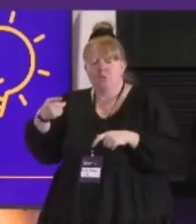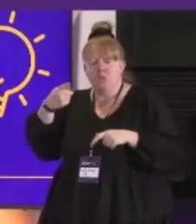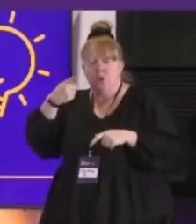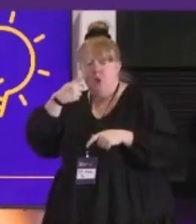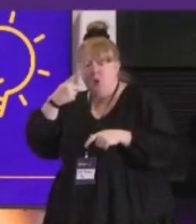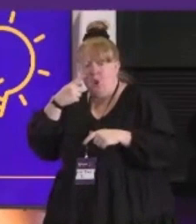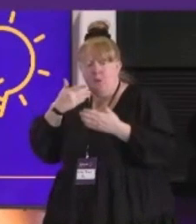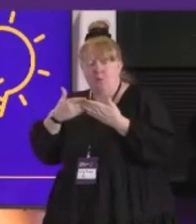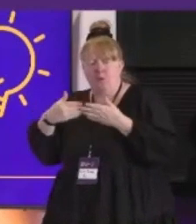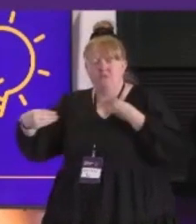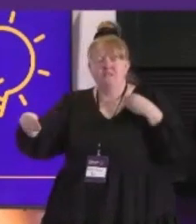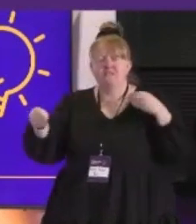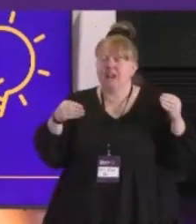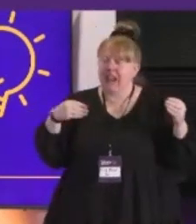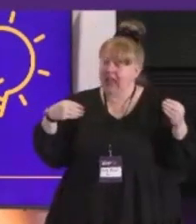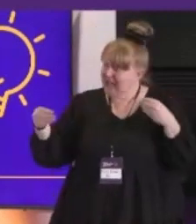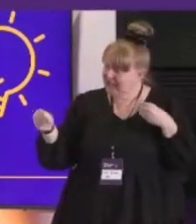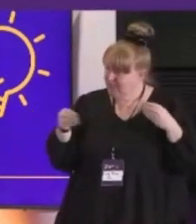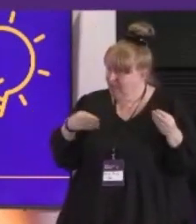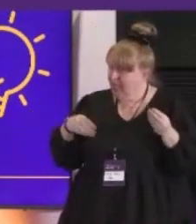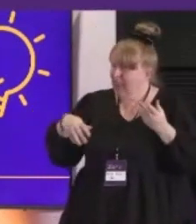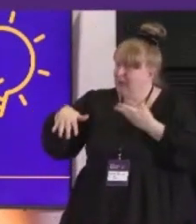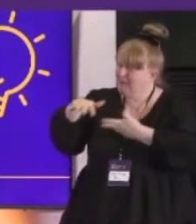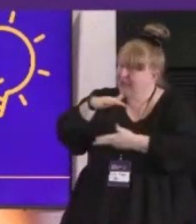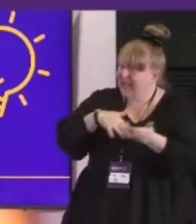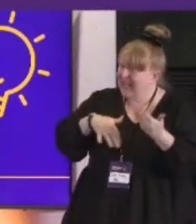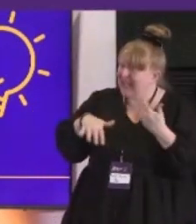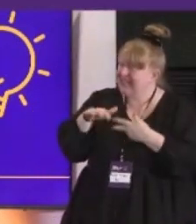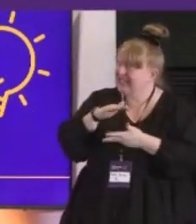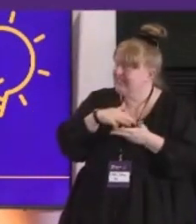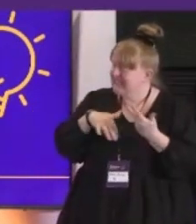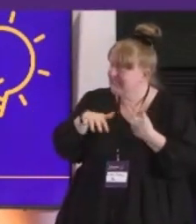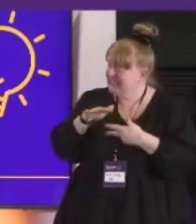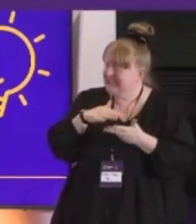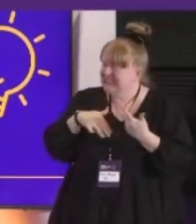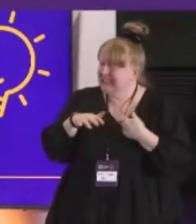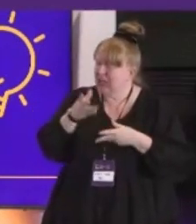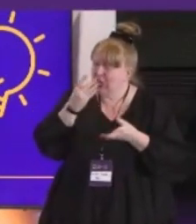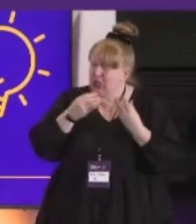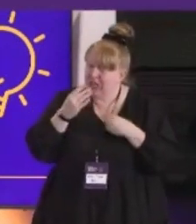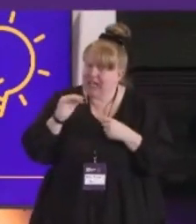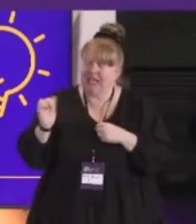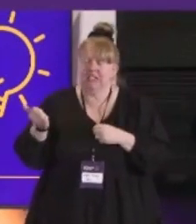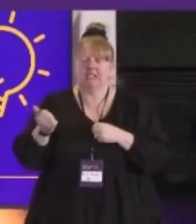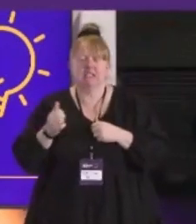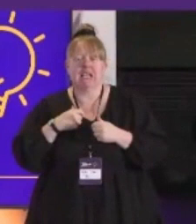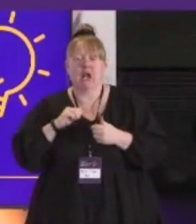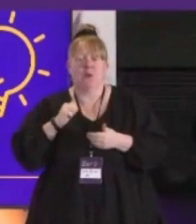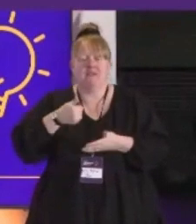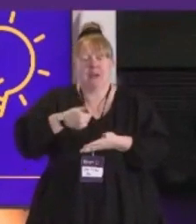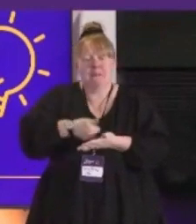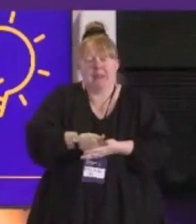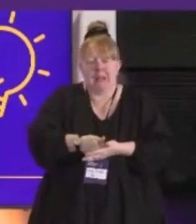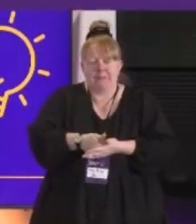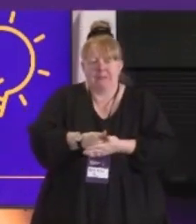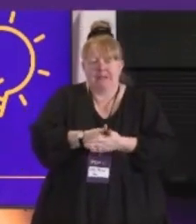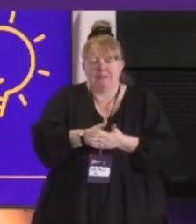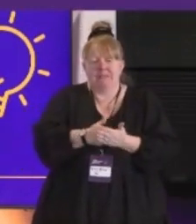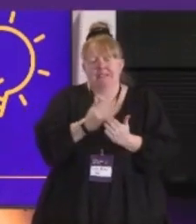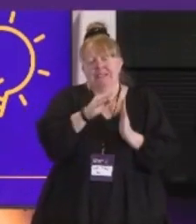of flexible, I guess it's mixed method of learning? I mean, we would have a minimum standard ourselves that we